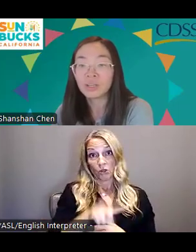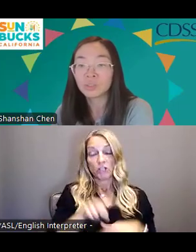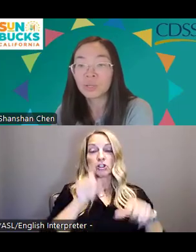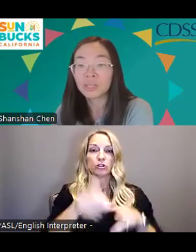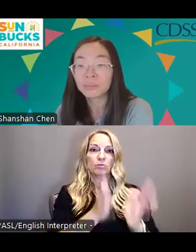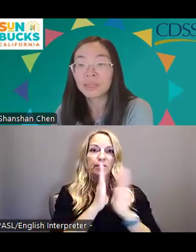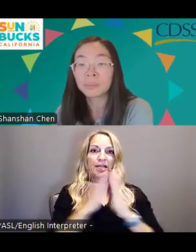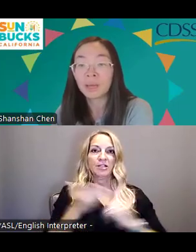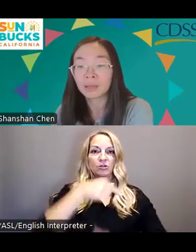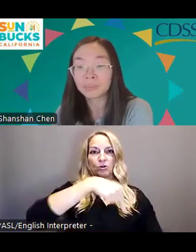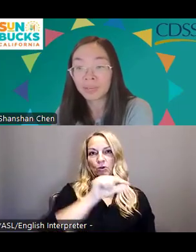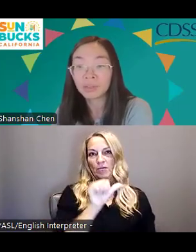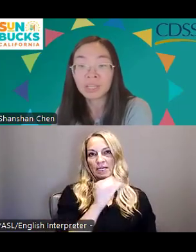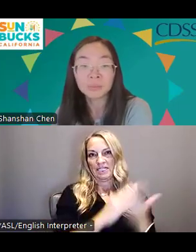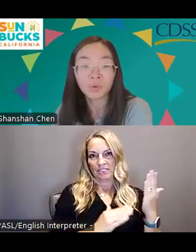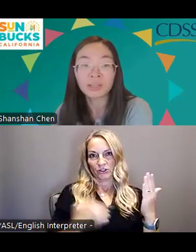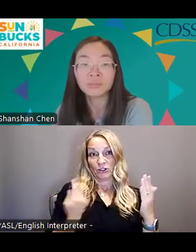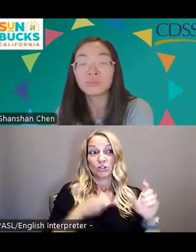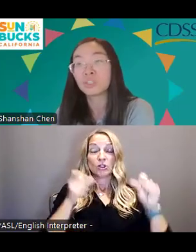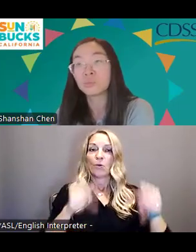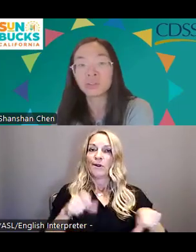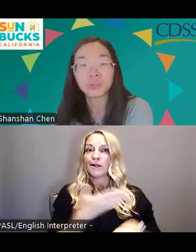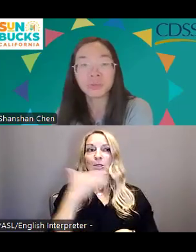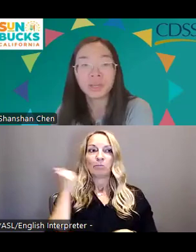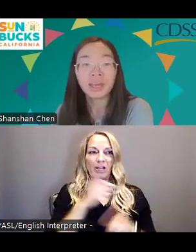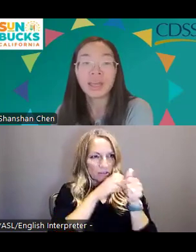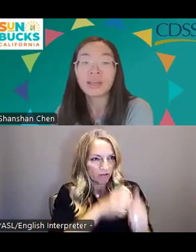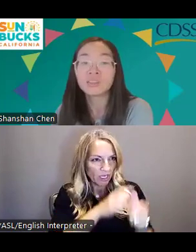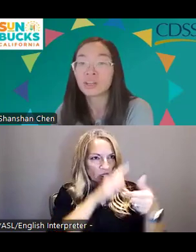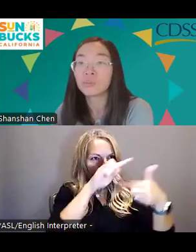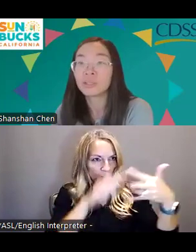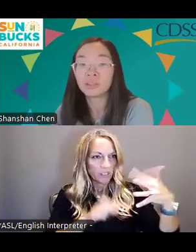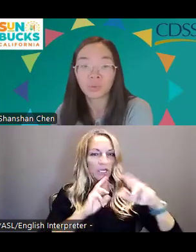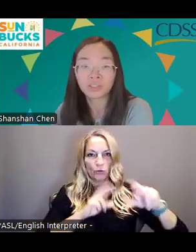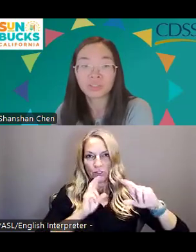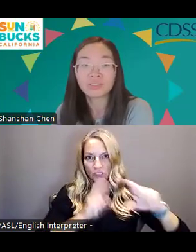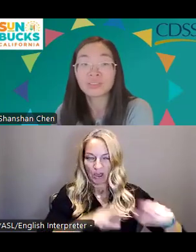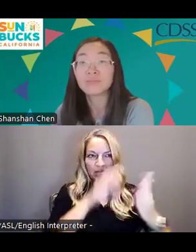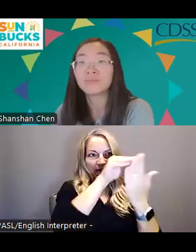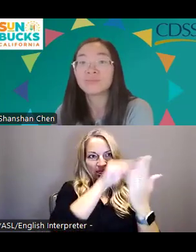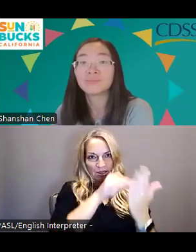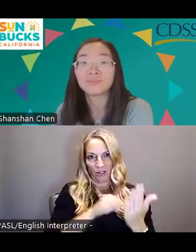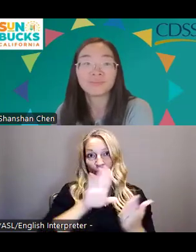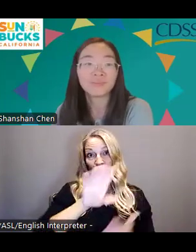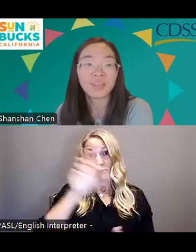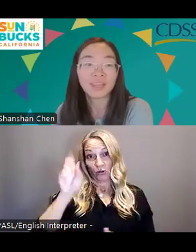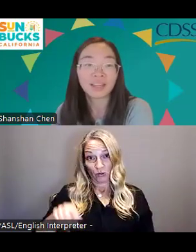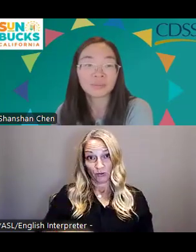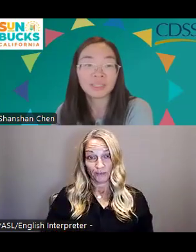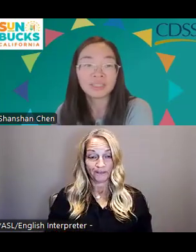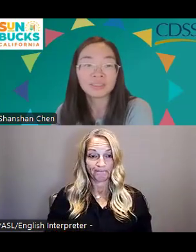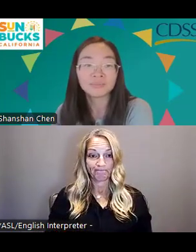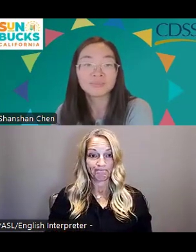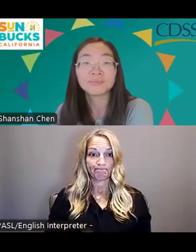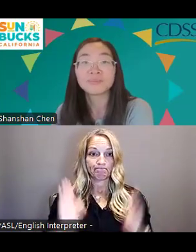section so we can better keep track of, respond to, and document the questions. Next